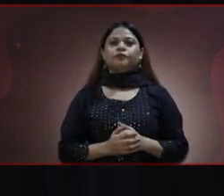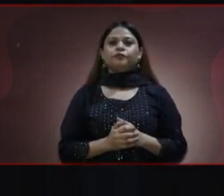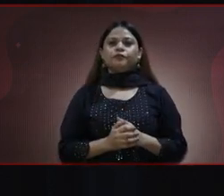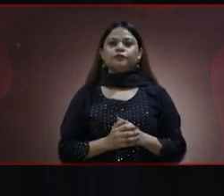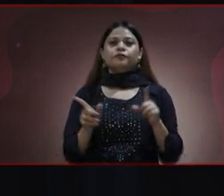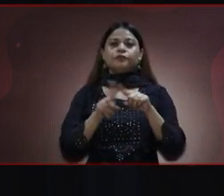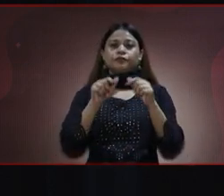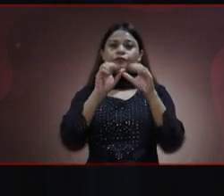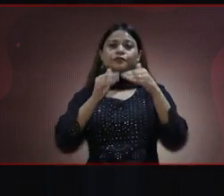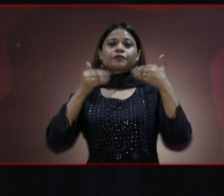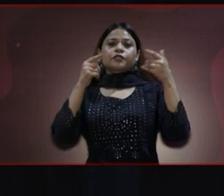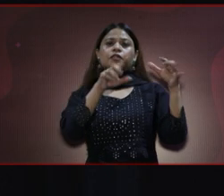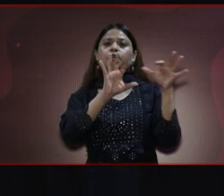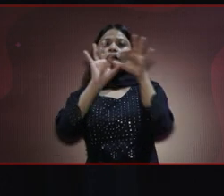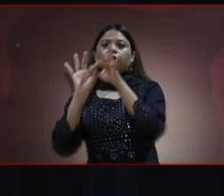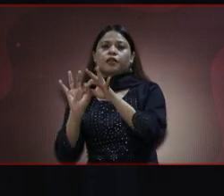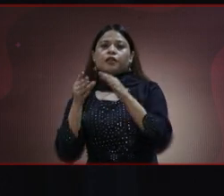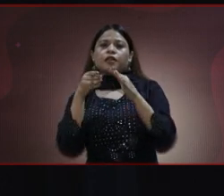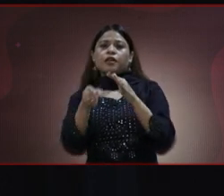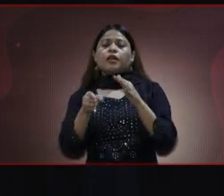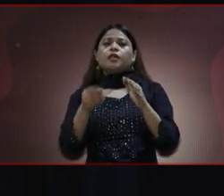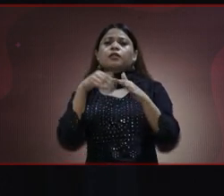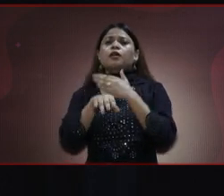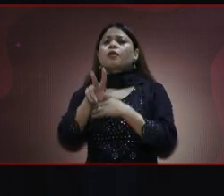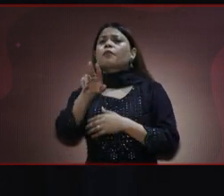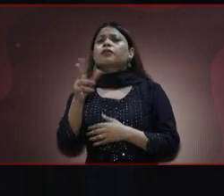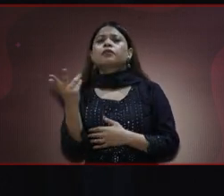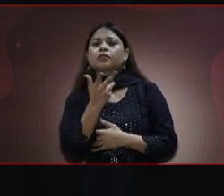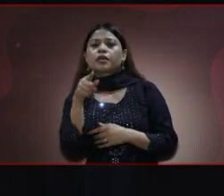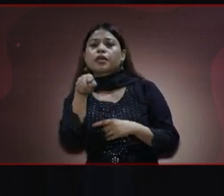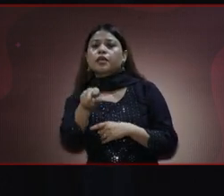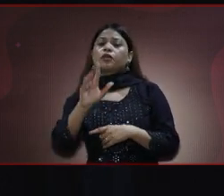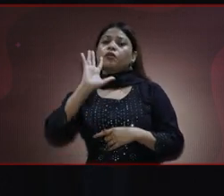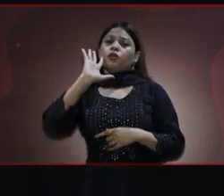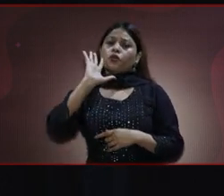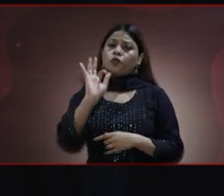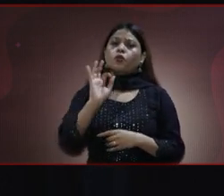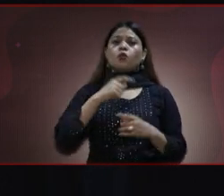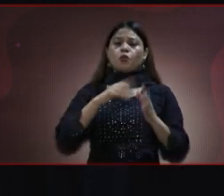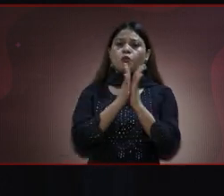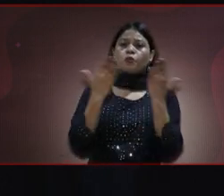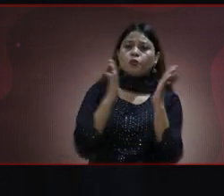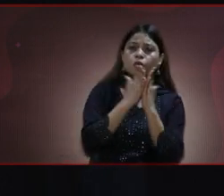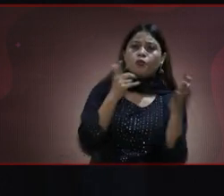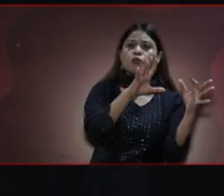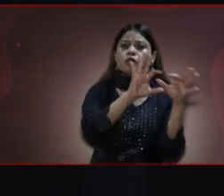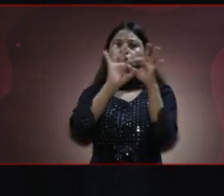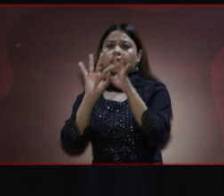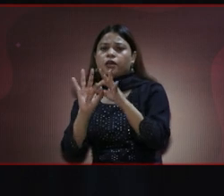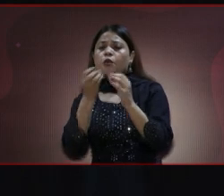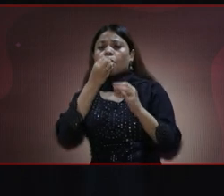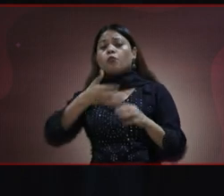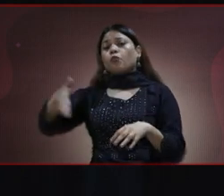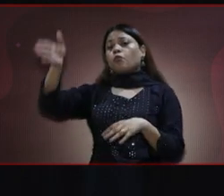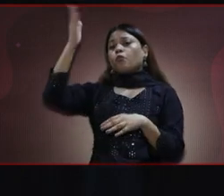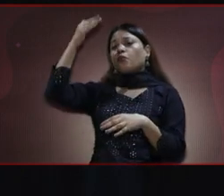For Amazon, this collaboration holds profound significance. The connection between books and Amazon dates back to the